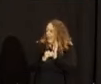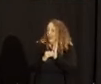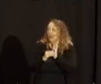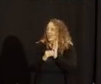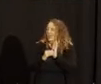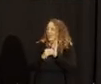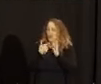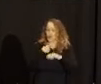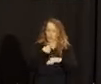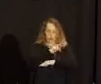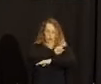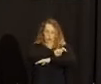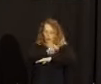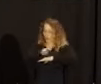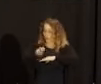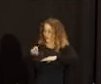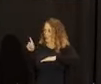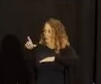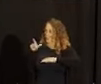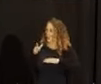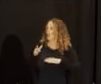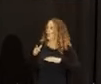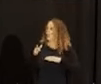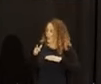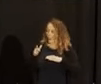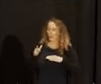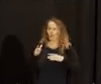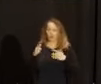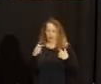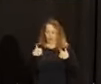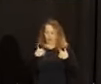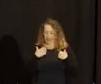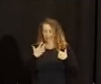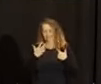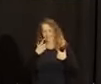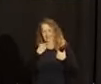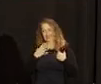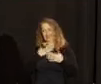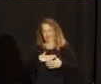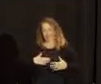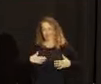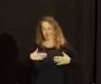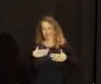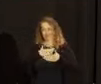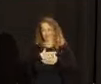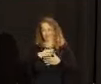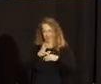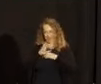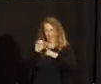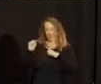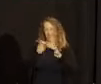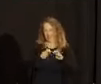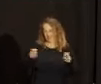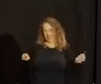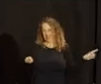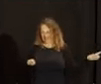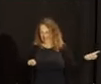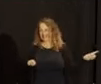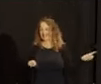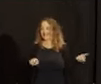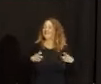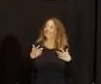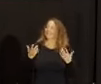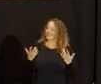have on the stage today. As Lori mentioned, we have a treat for you. This is going to be an awesome panel. So to